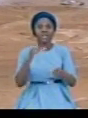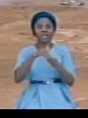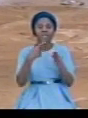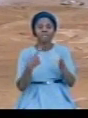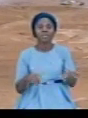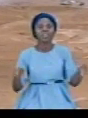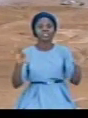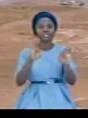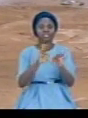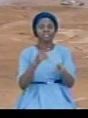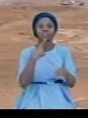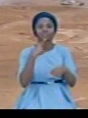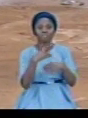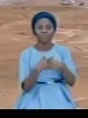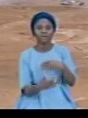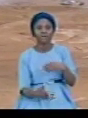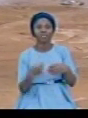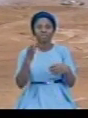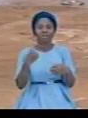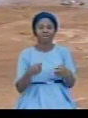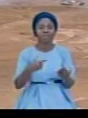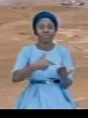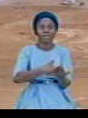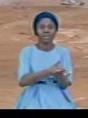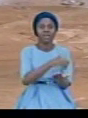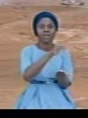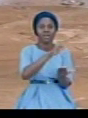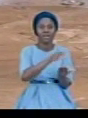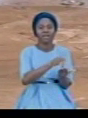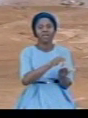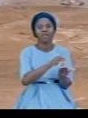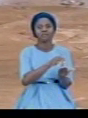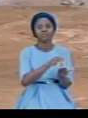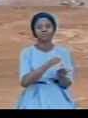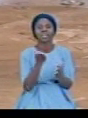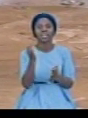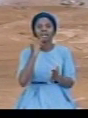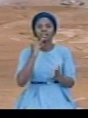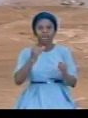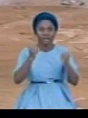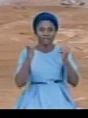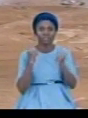the precious blood of the Lamb. There is